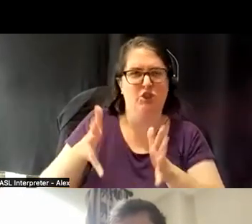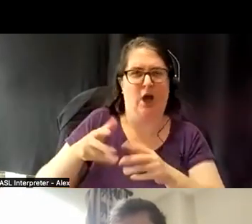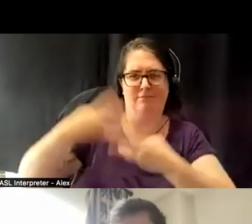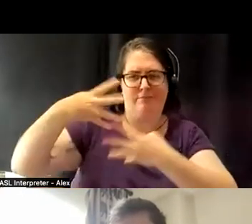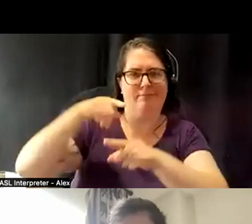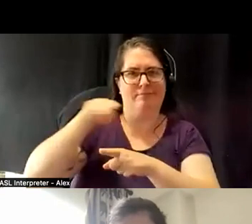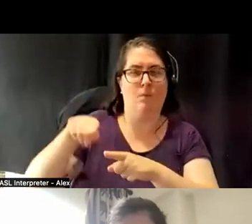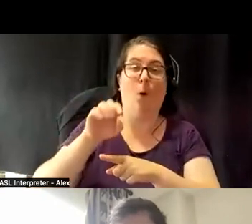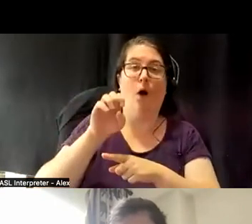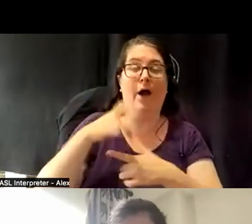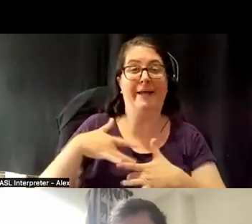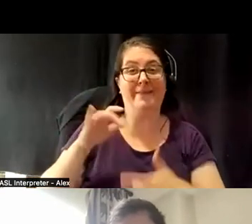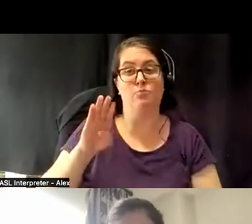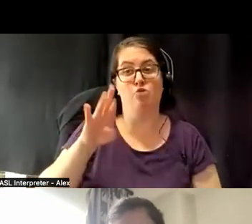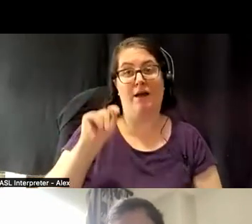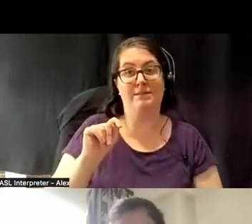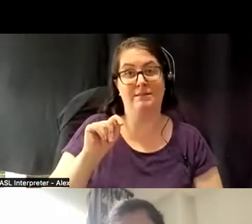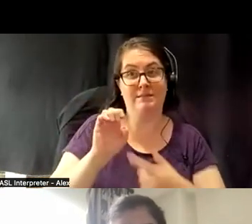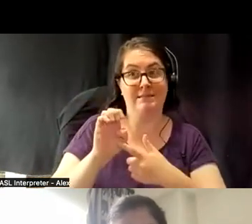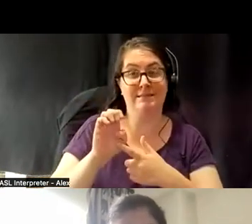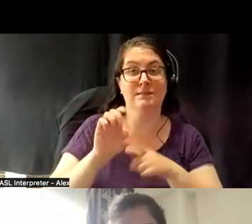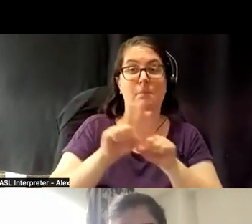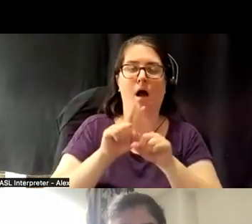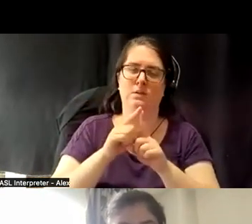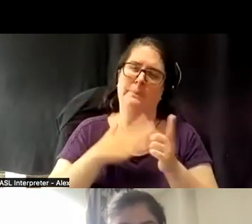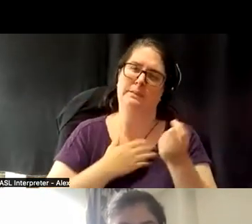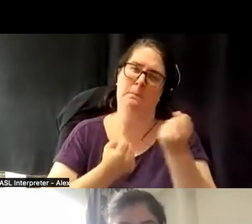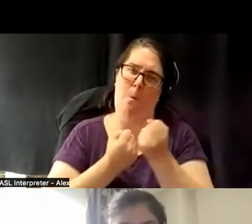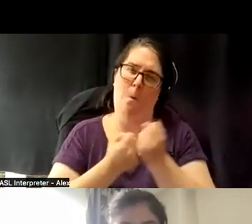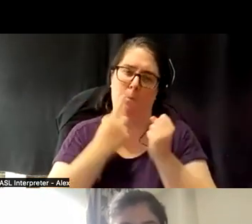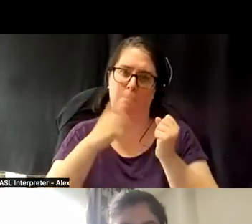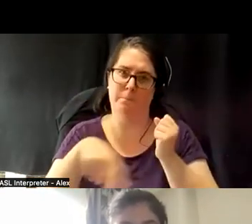not Eventbrite, but please support if you can, and check it out. They're all really rad folks.